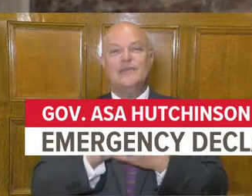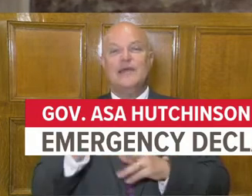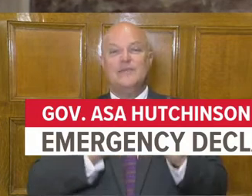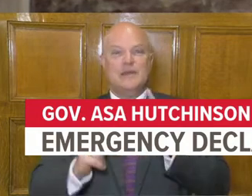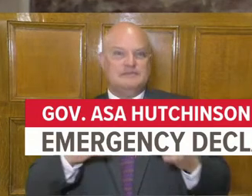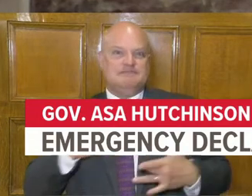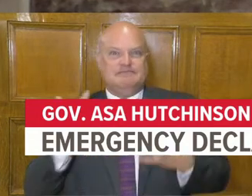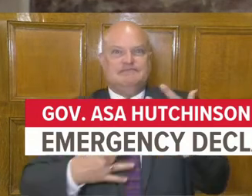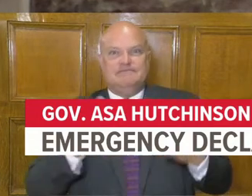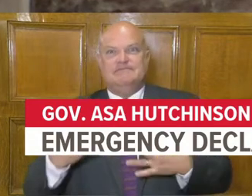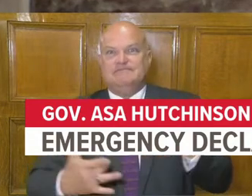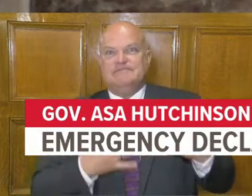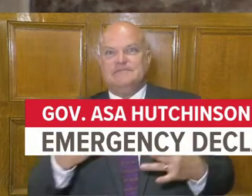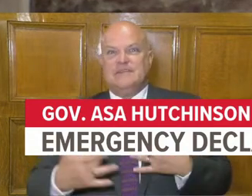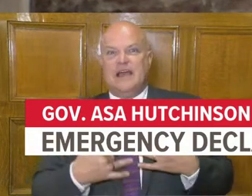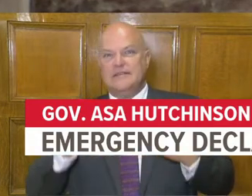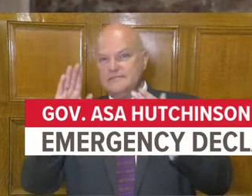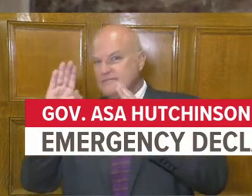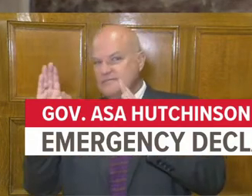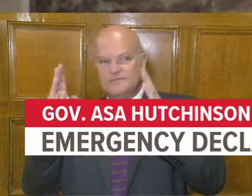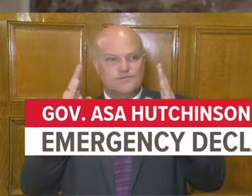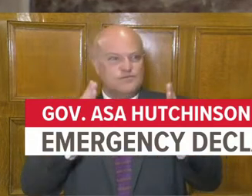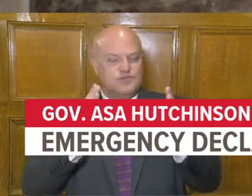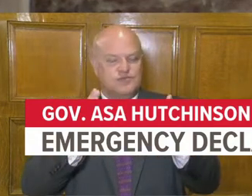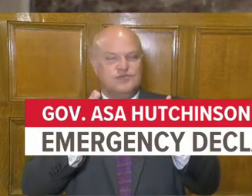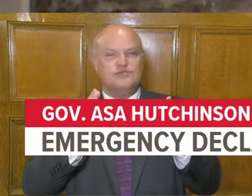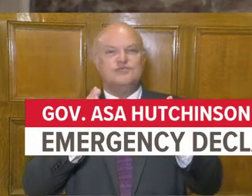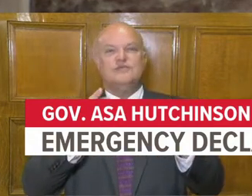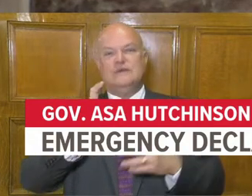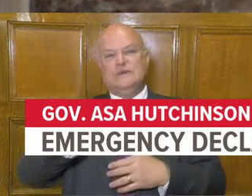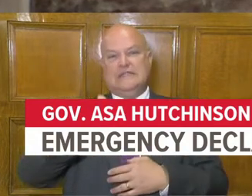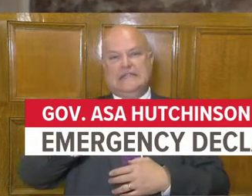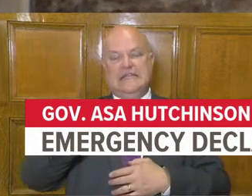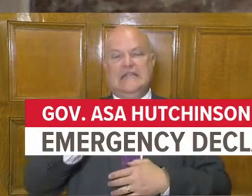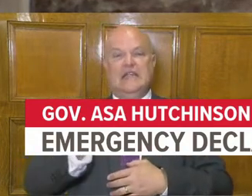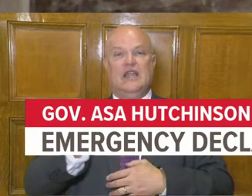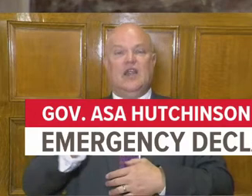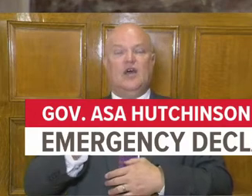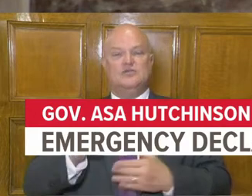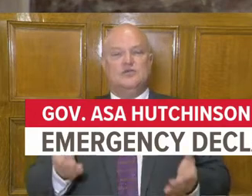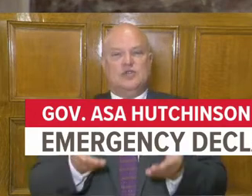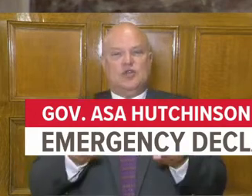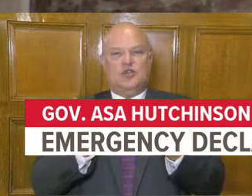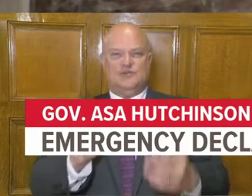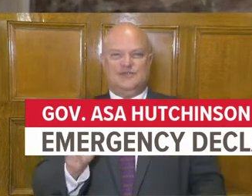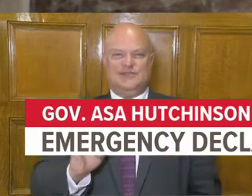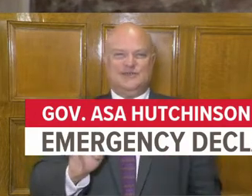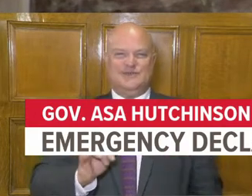get excited about that will draw attention to the need and also proper encouragement.